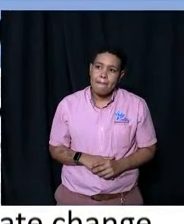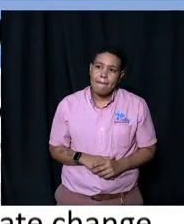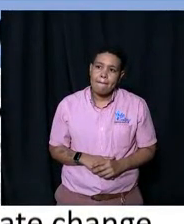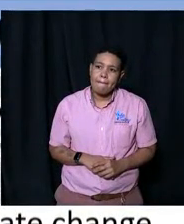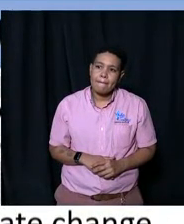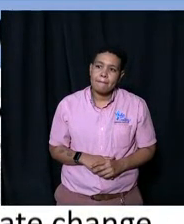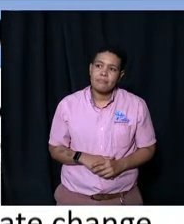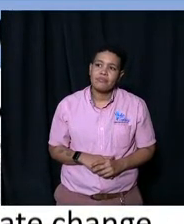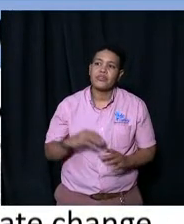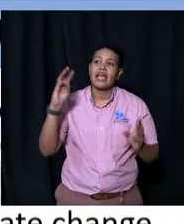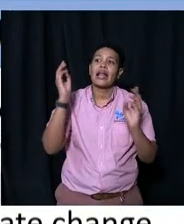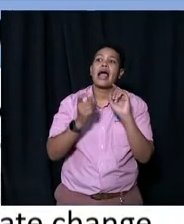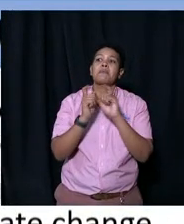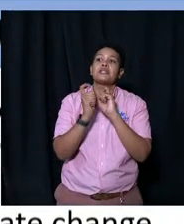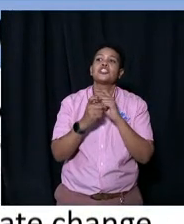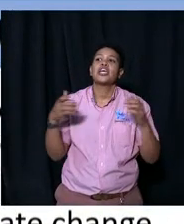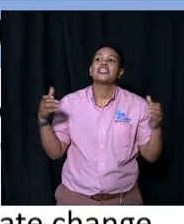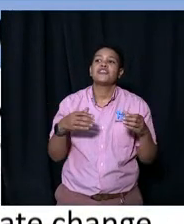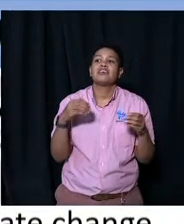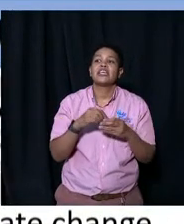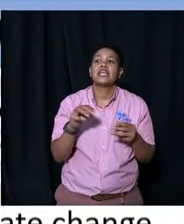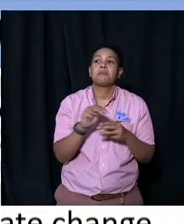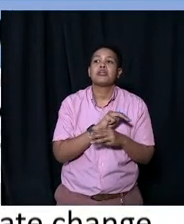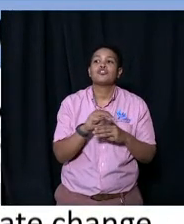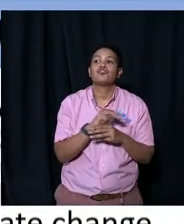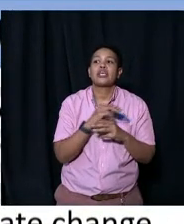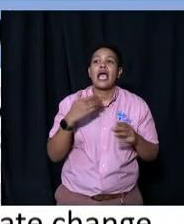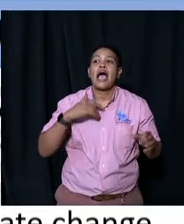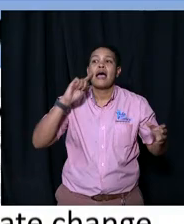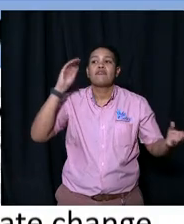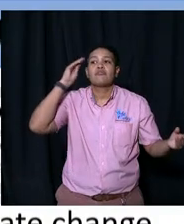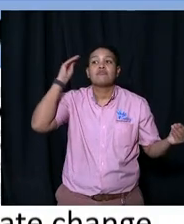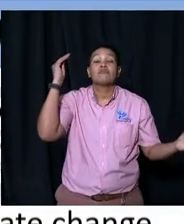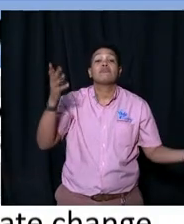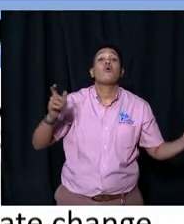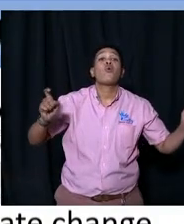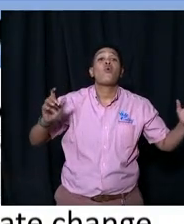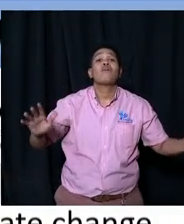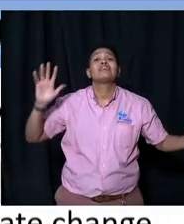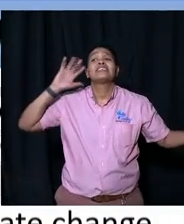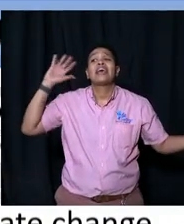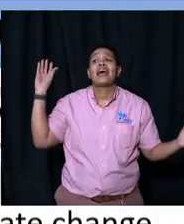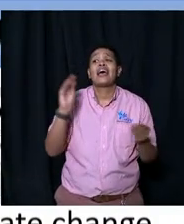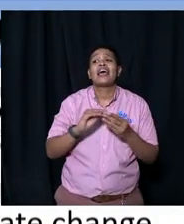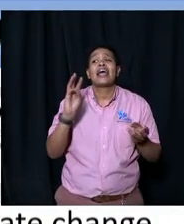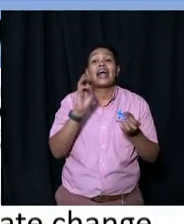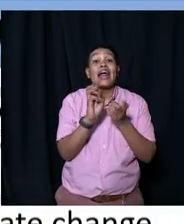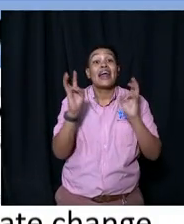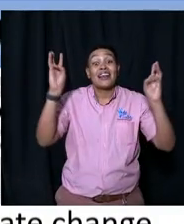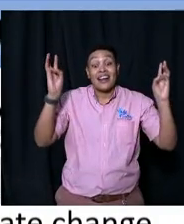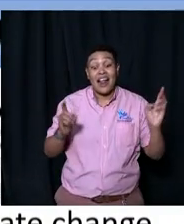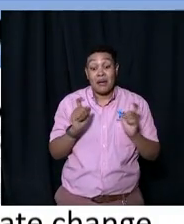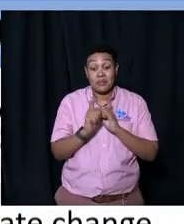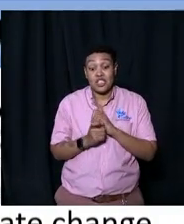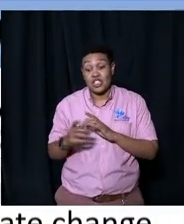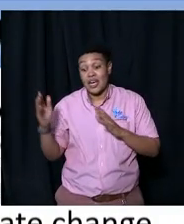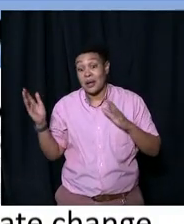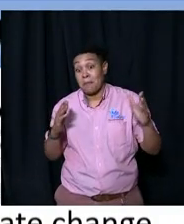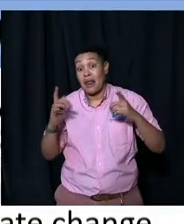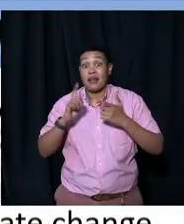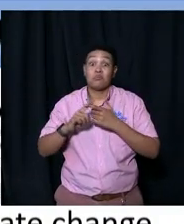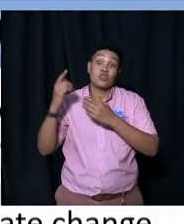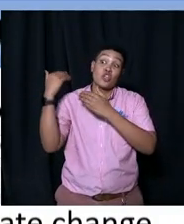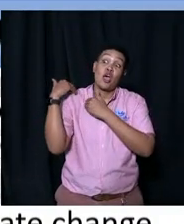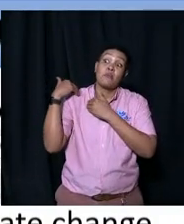So the Climate Change Division within the Ministry has administrative oversight for climate change initiatives and obligations under